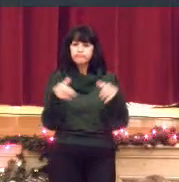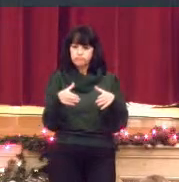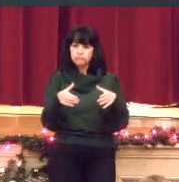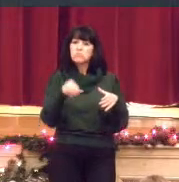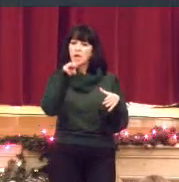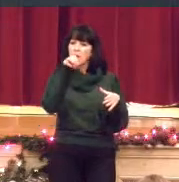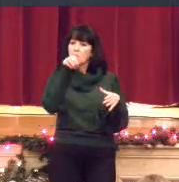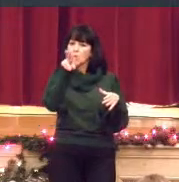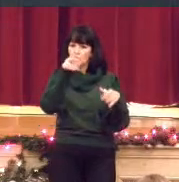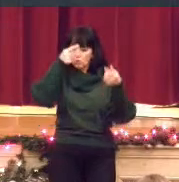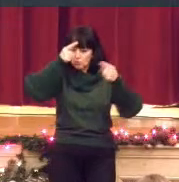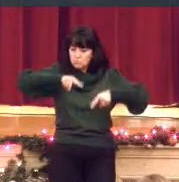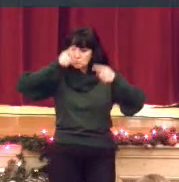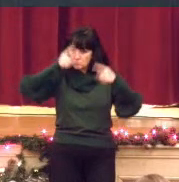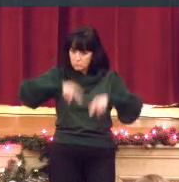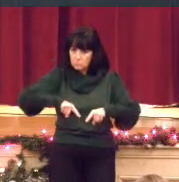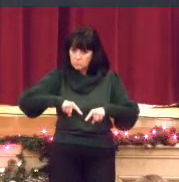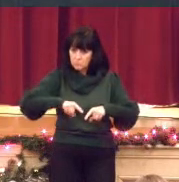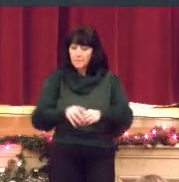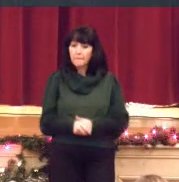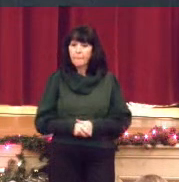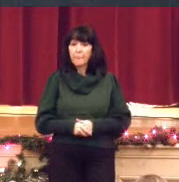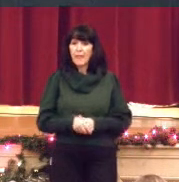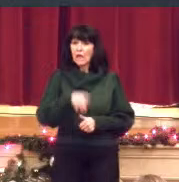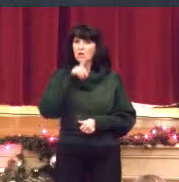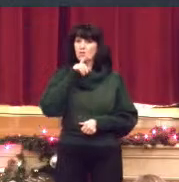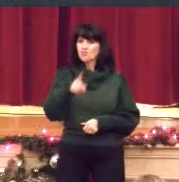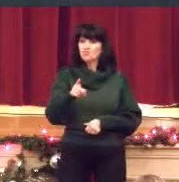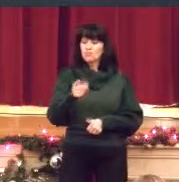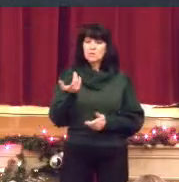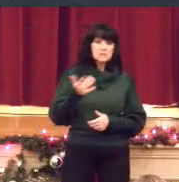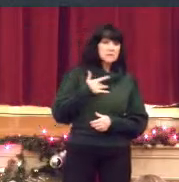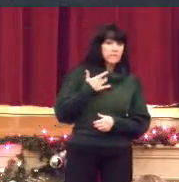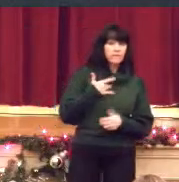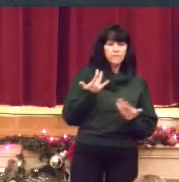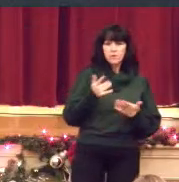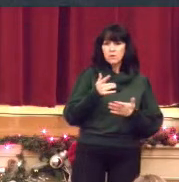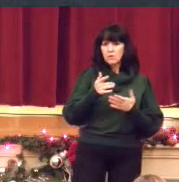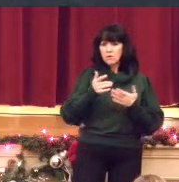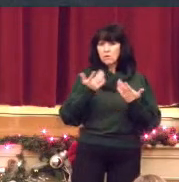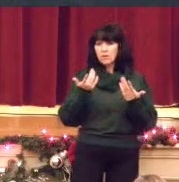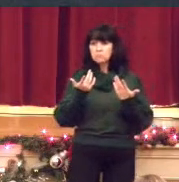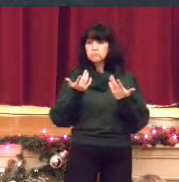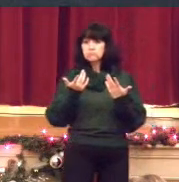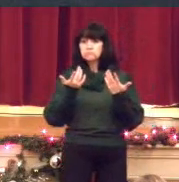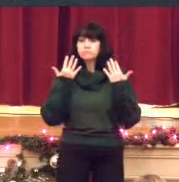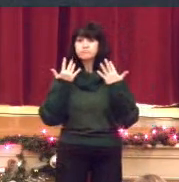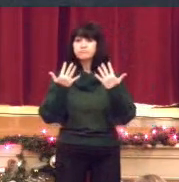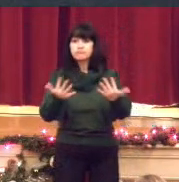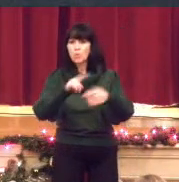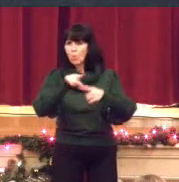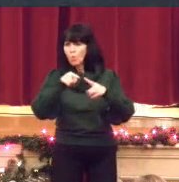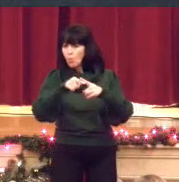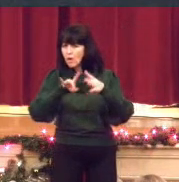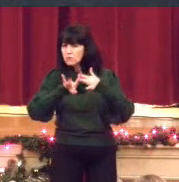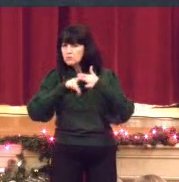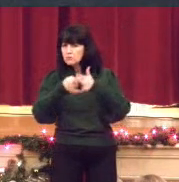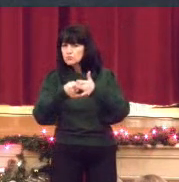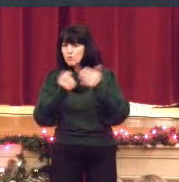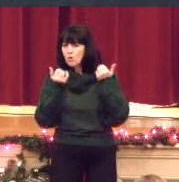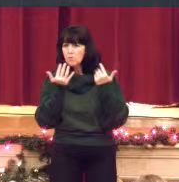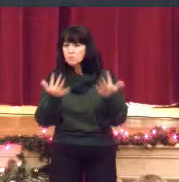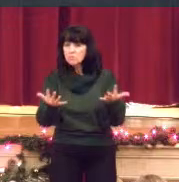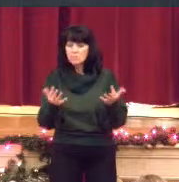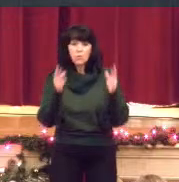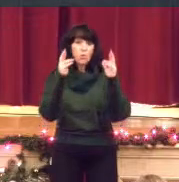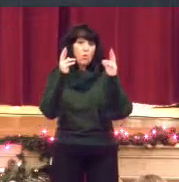rollout phase 1 by the fall, with the understanding that there's going to be lots of other things to the plan that time-wise are going to